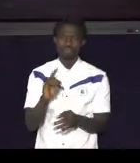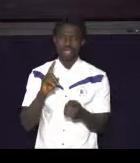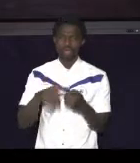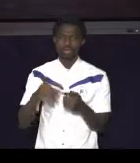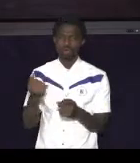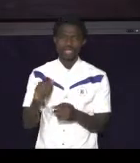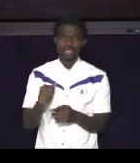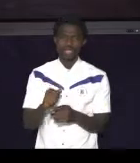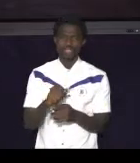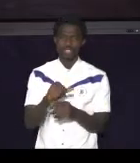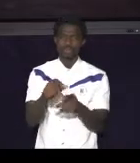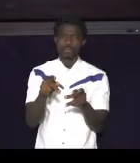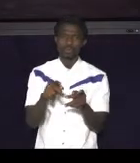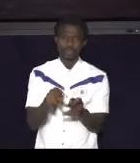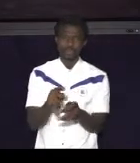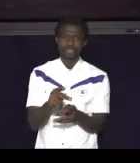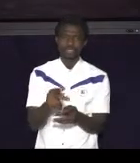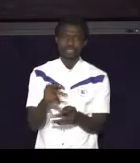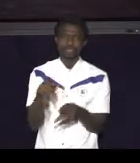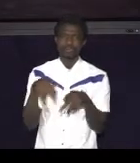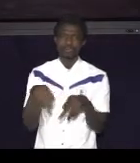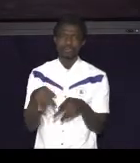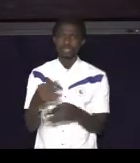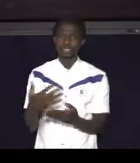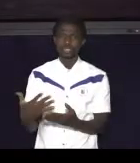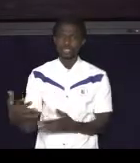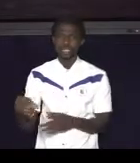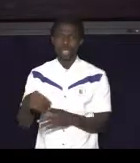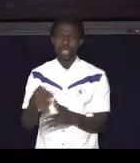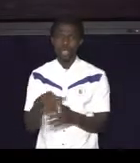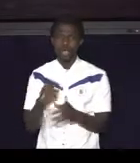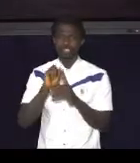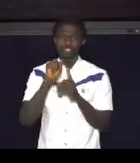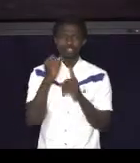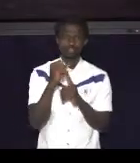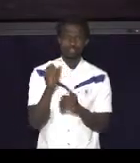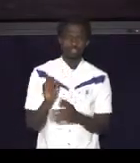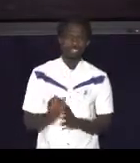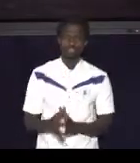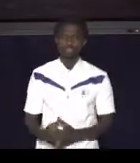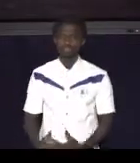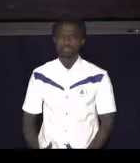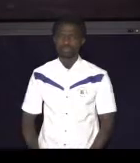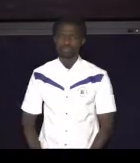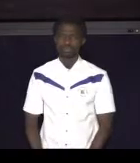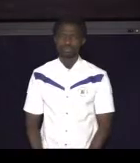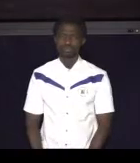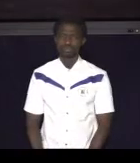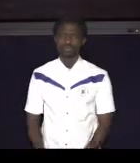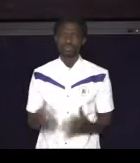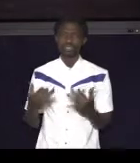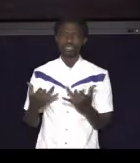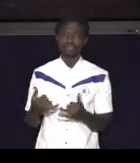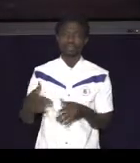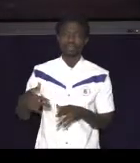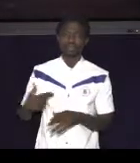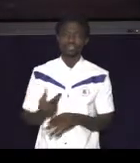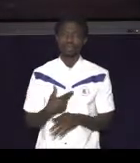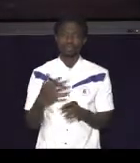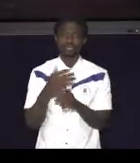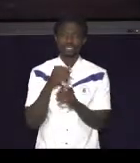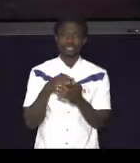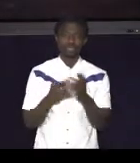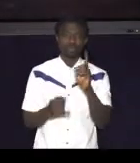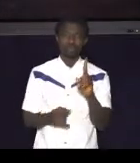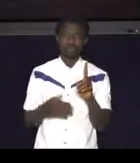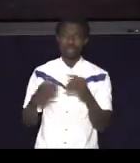person, place, thing, or situation. Now, let's take it one